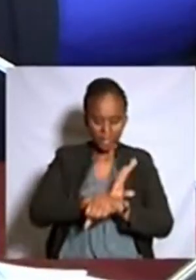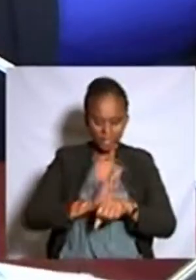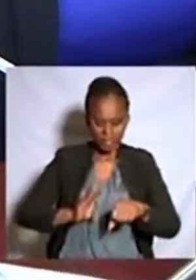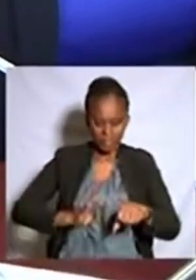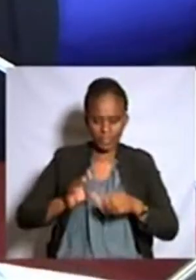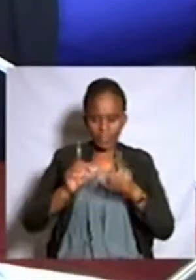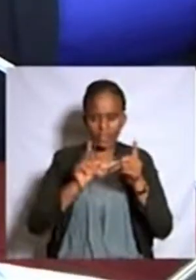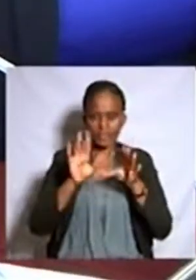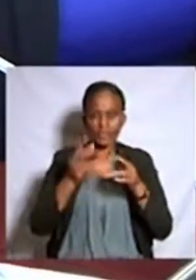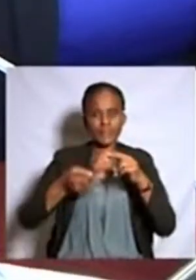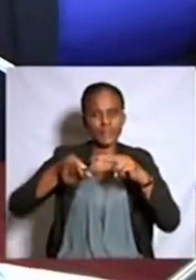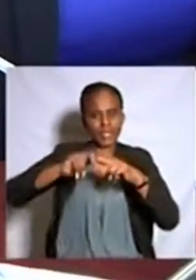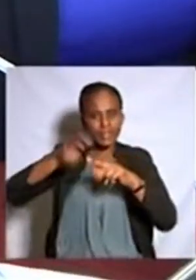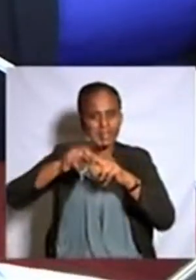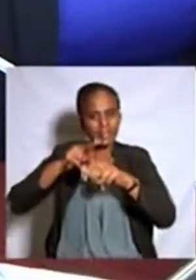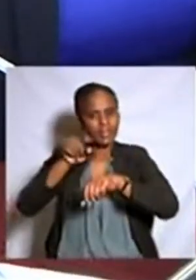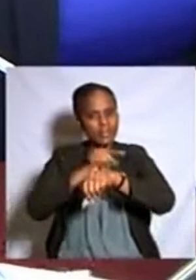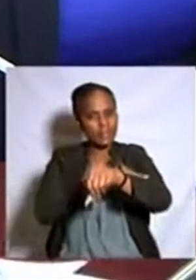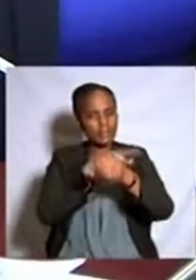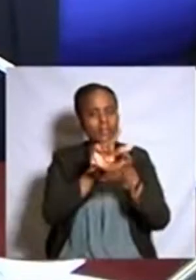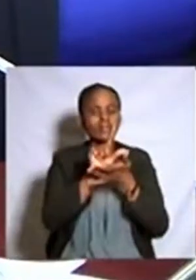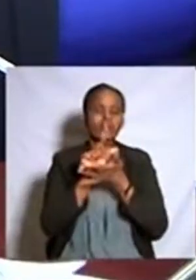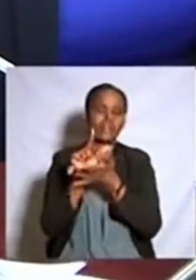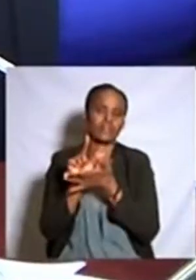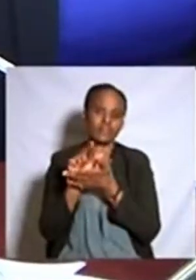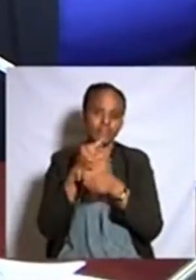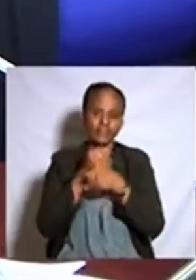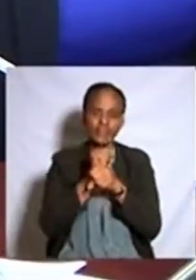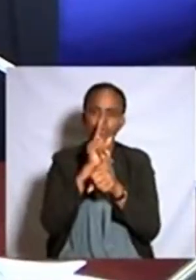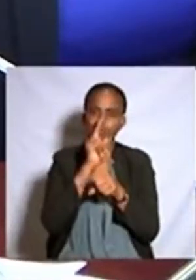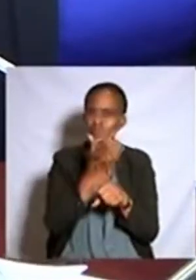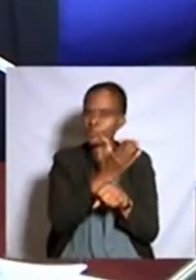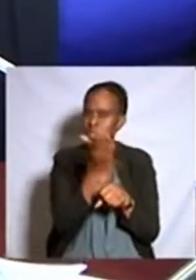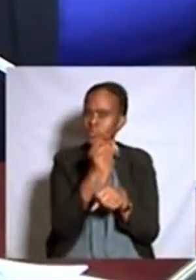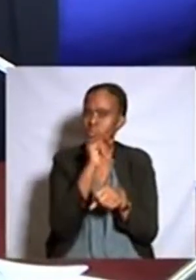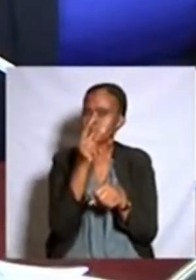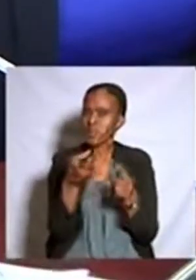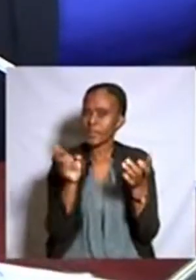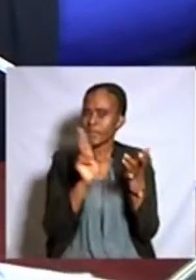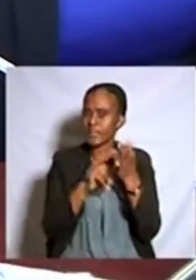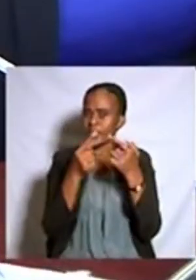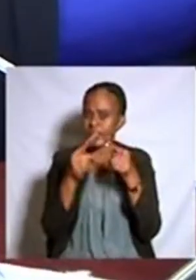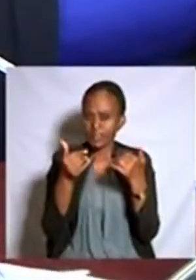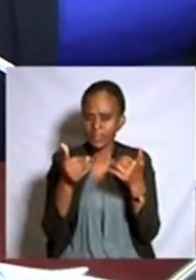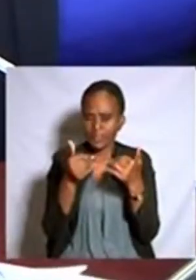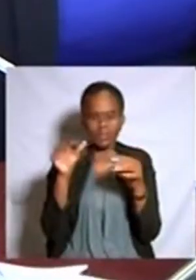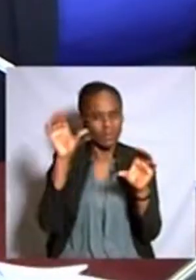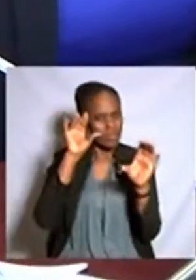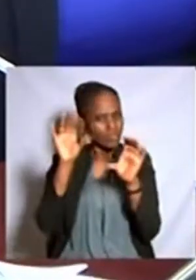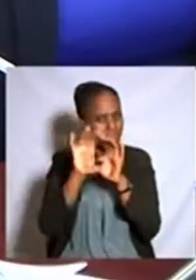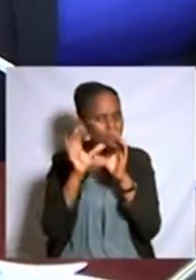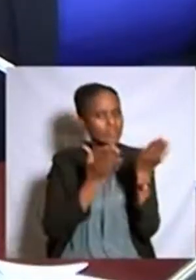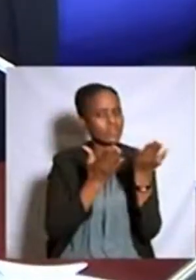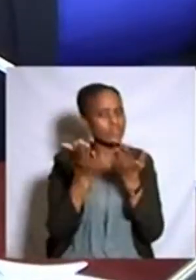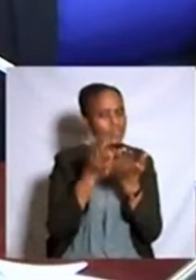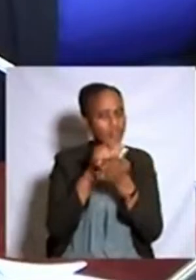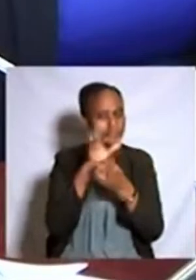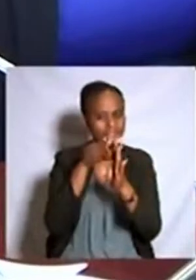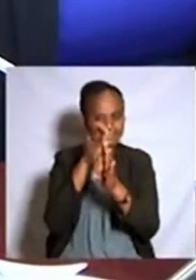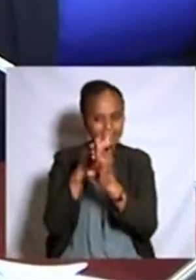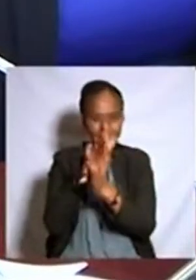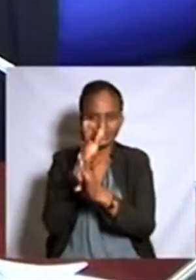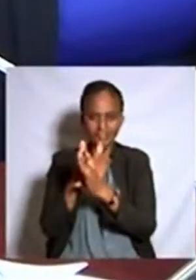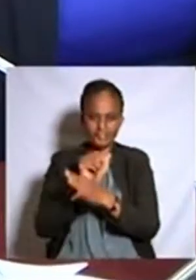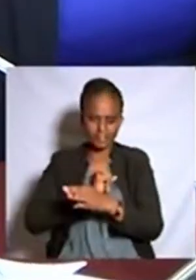approval to increase the length of mortgages. To ensure that this does not occur, the terms and conditions of service now refer to the